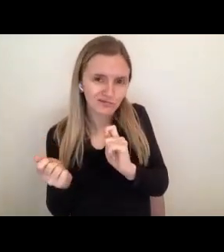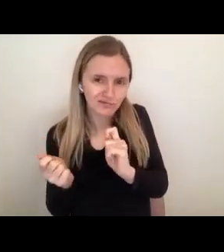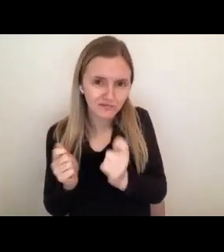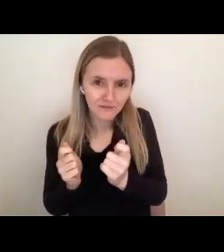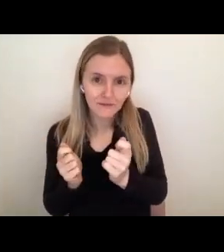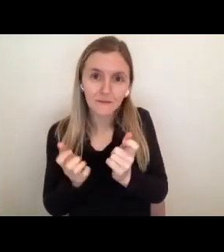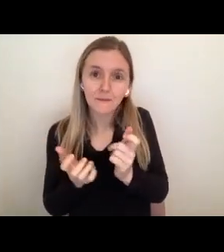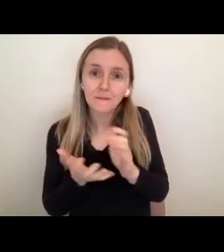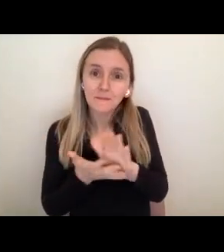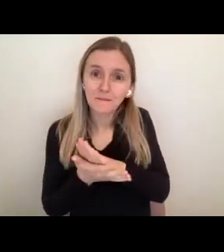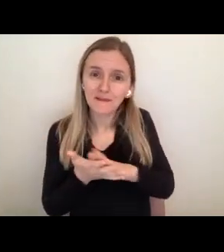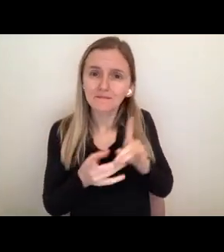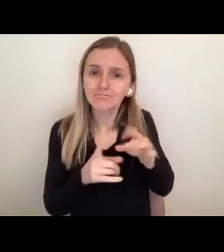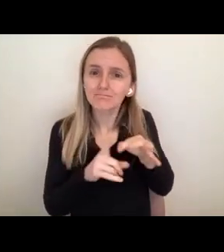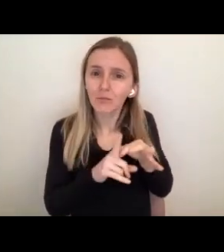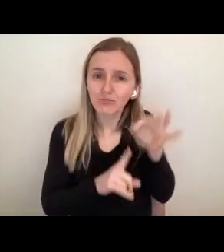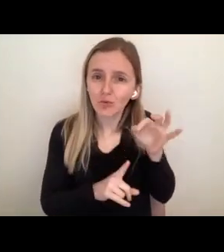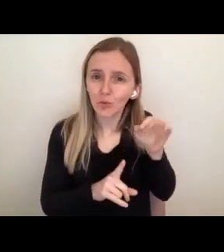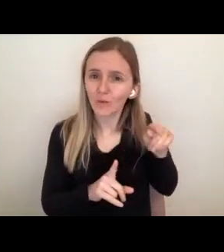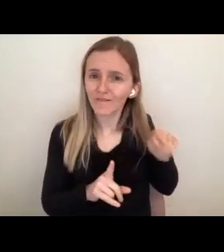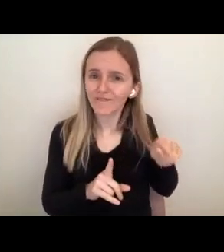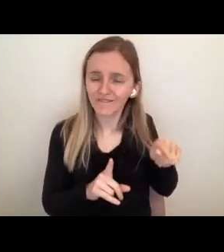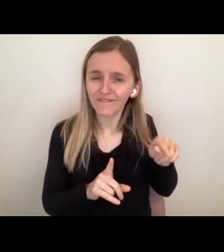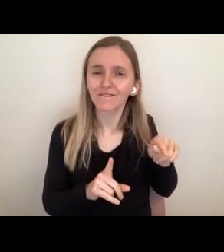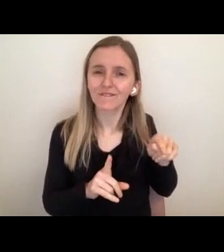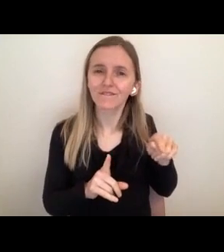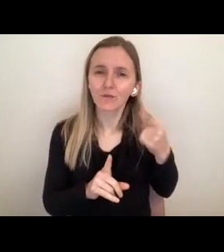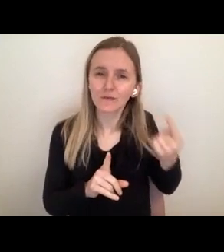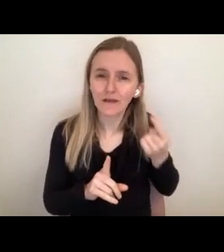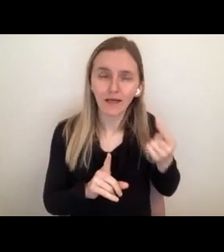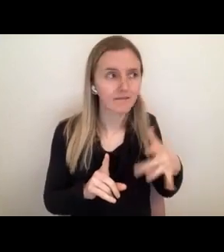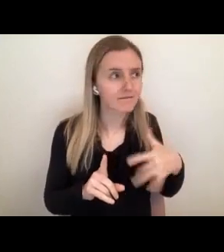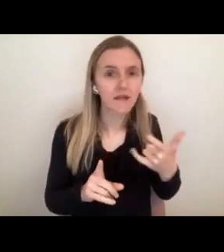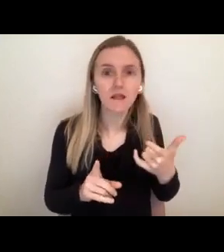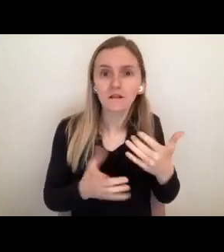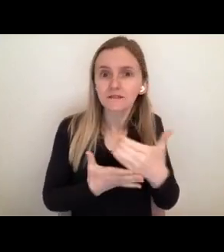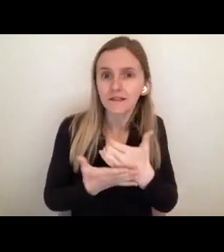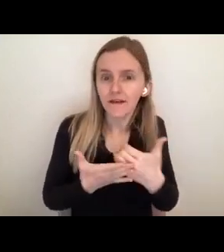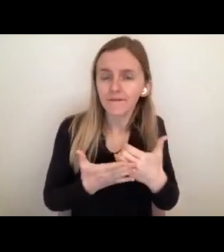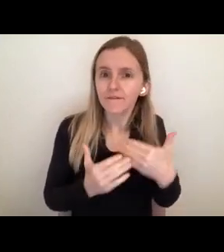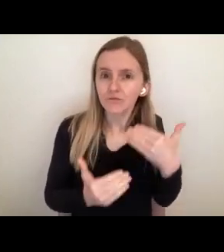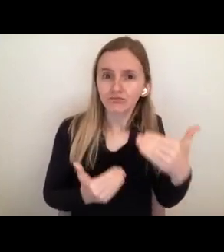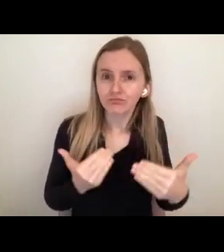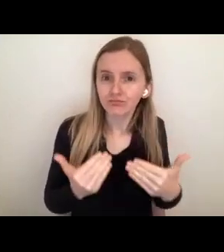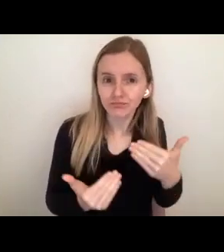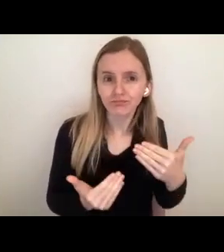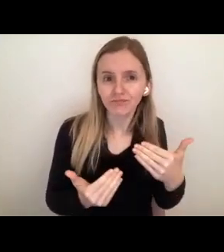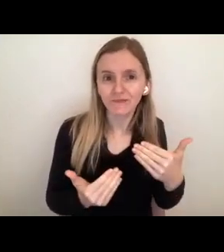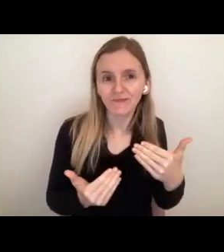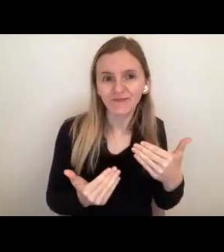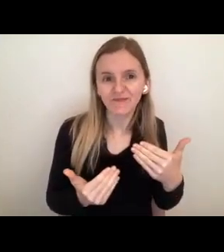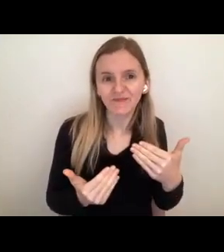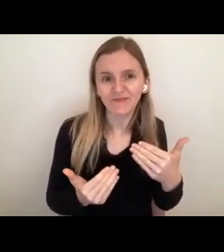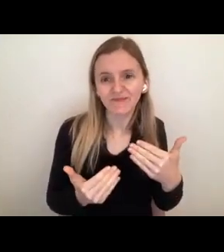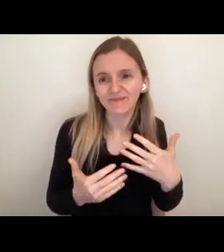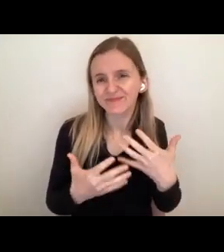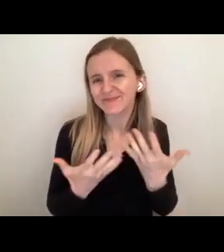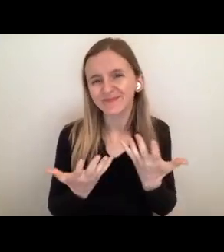lessen that for him, to create a safe environment for him. And I couldn't give you any